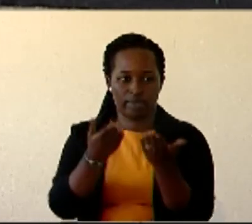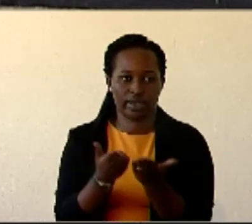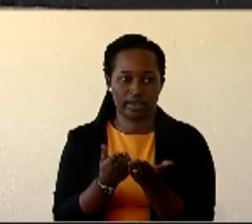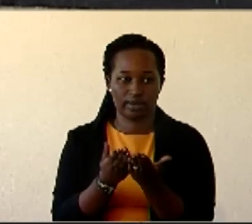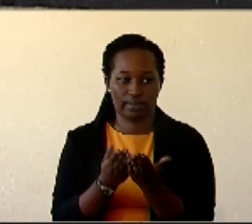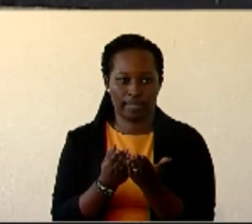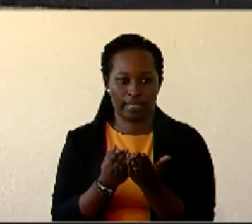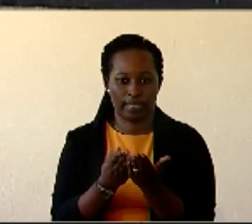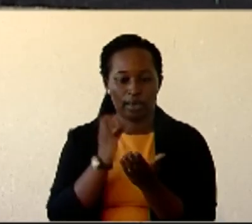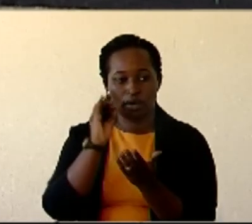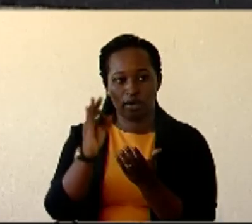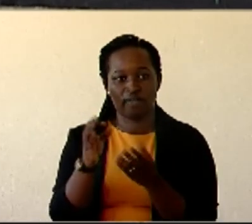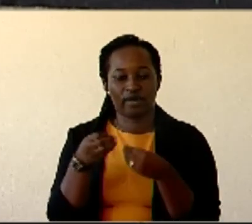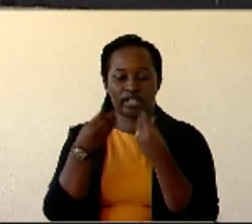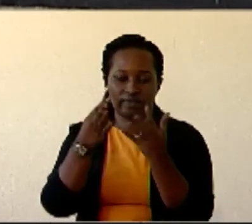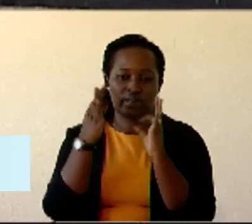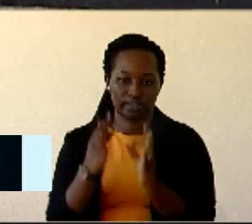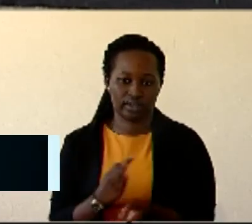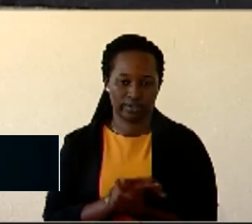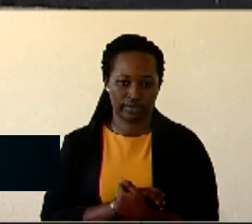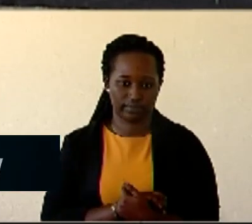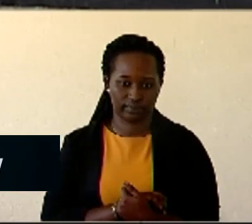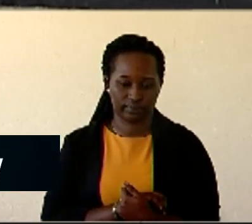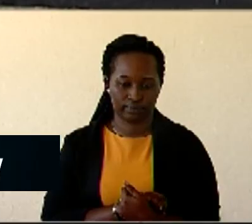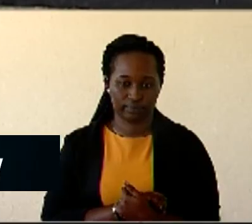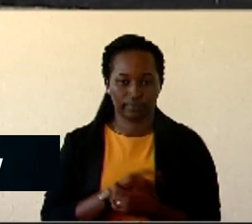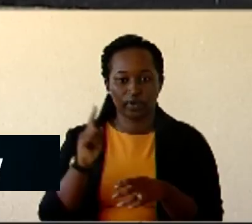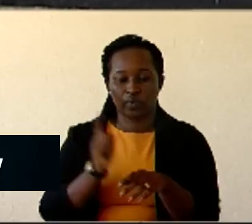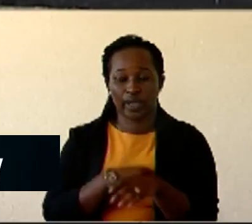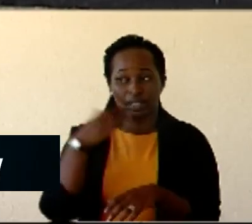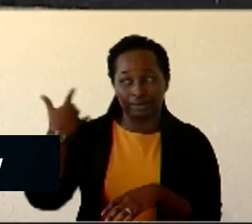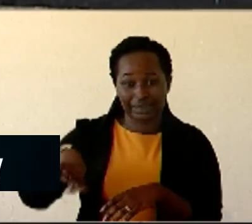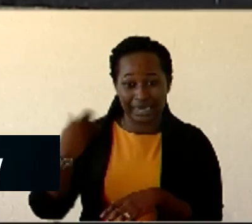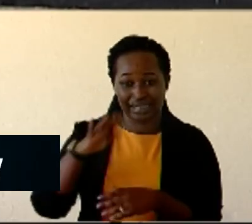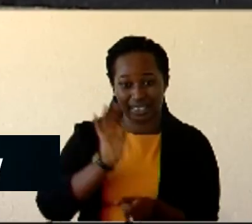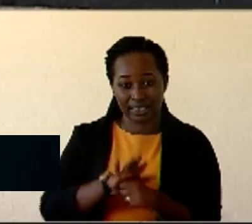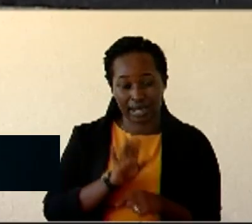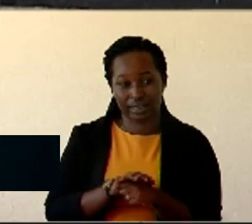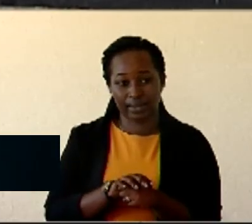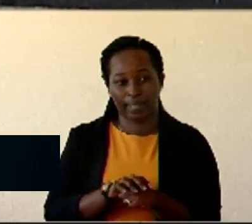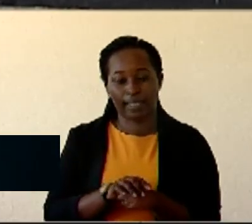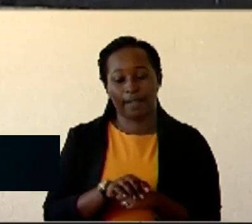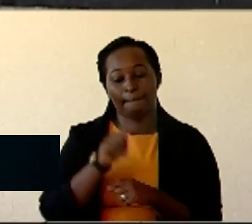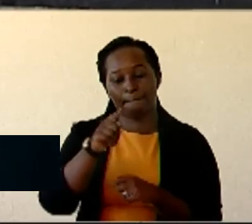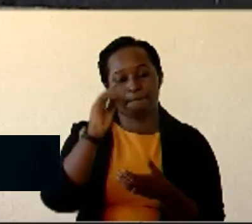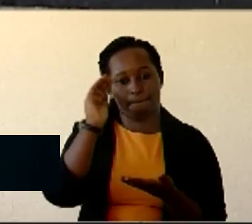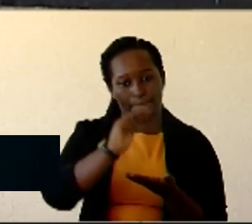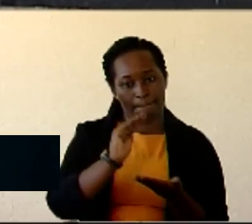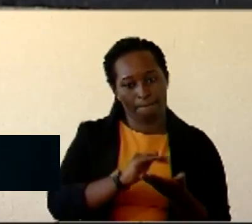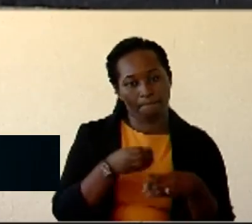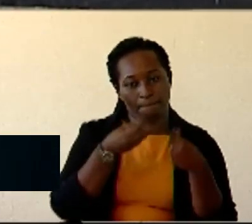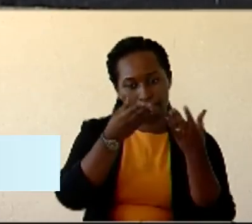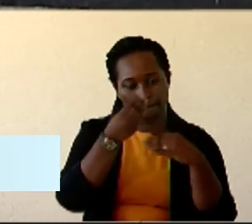supplied of a given commodity. When it is very expensive or costly to acquire these, that will reduce supply of